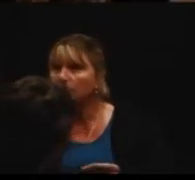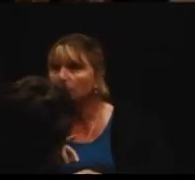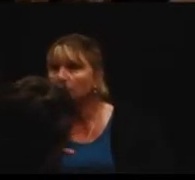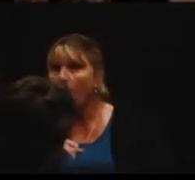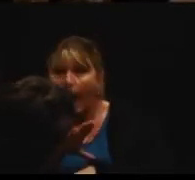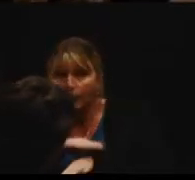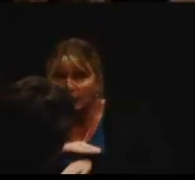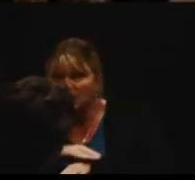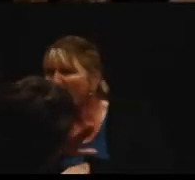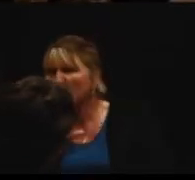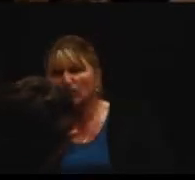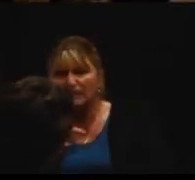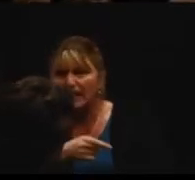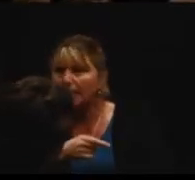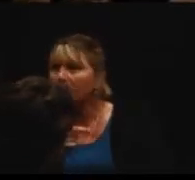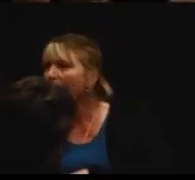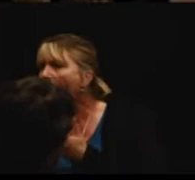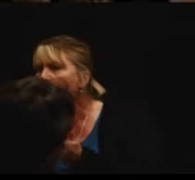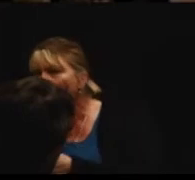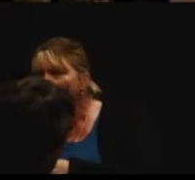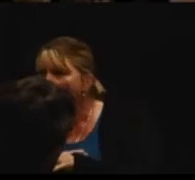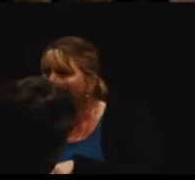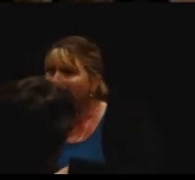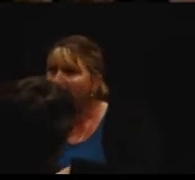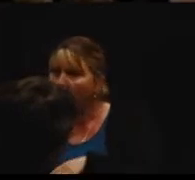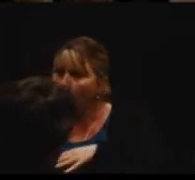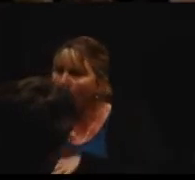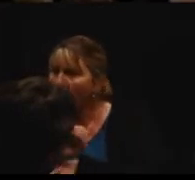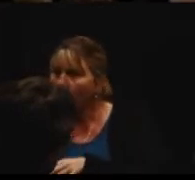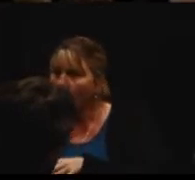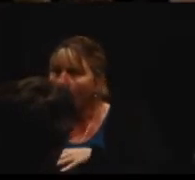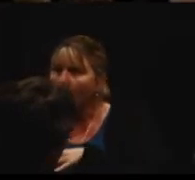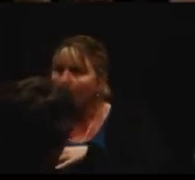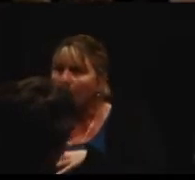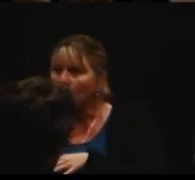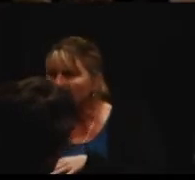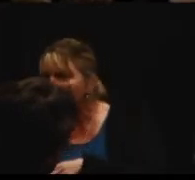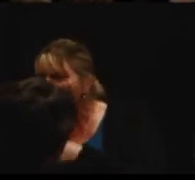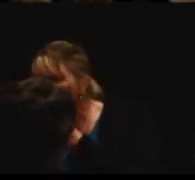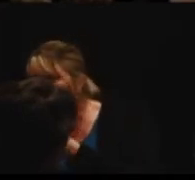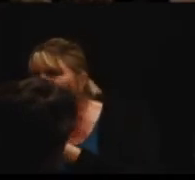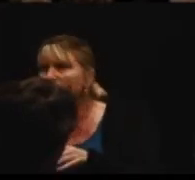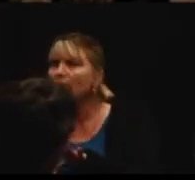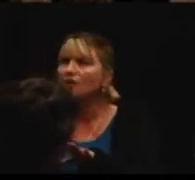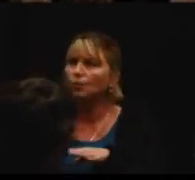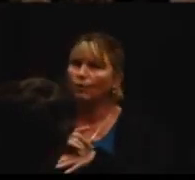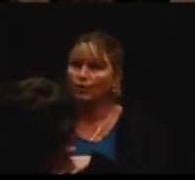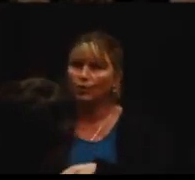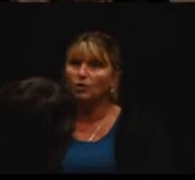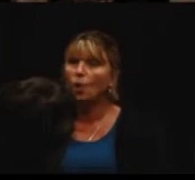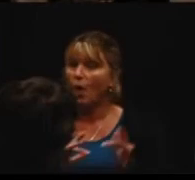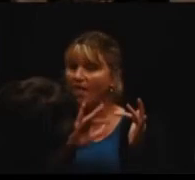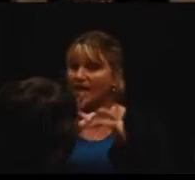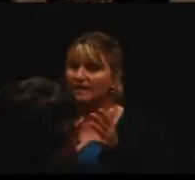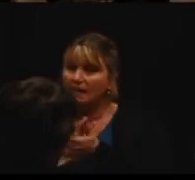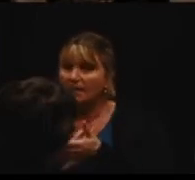company. You can tell them about, you know, what they need to know before they come to work for you. And what the internet allows us to do